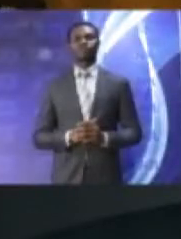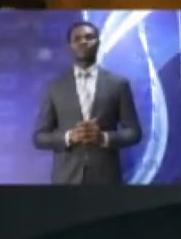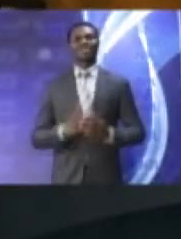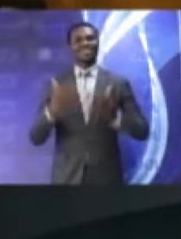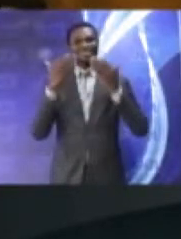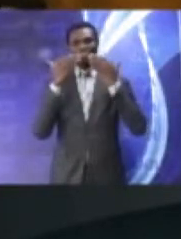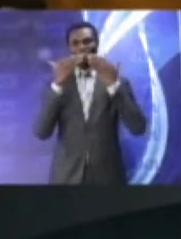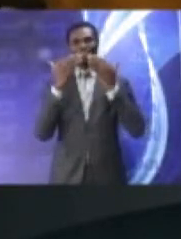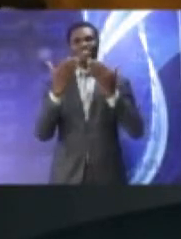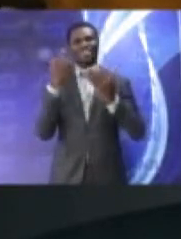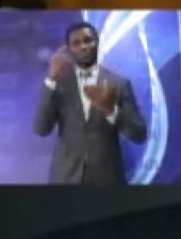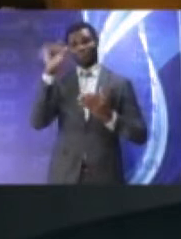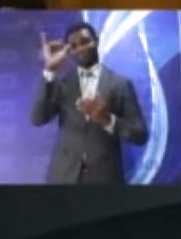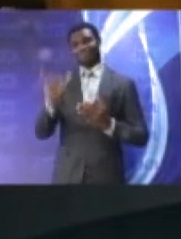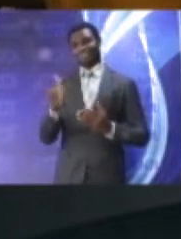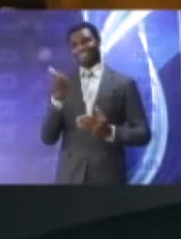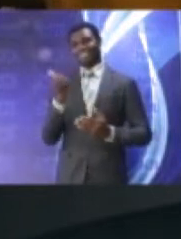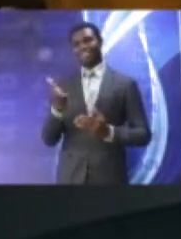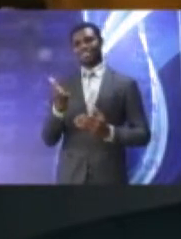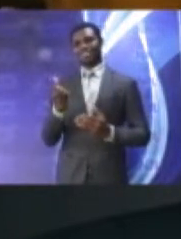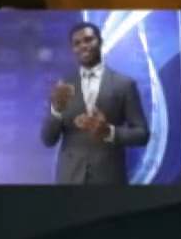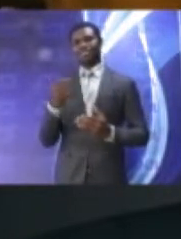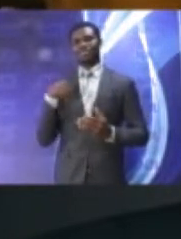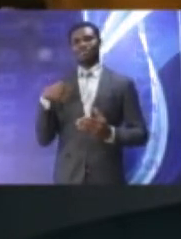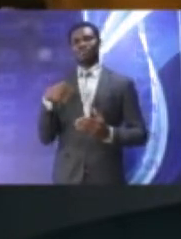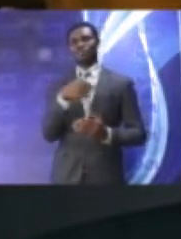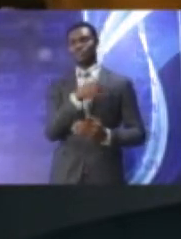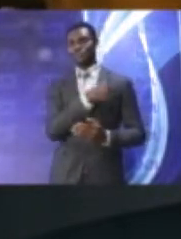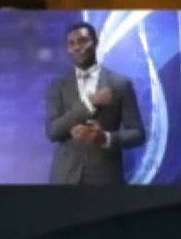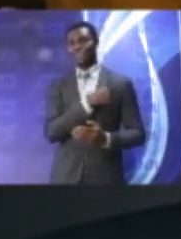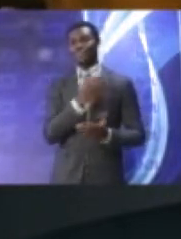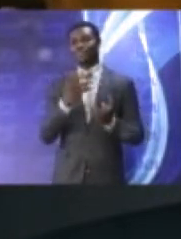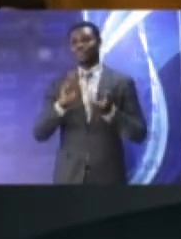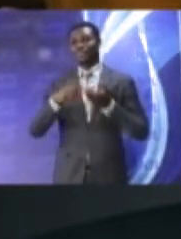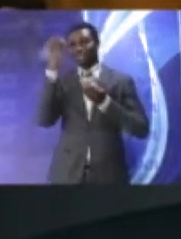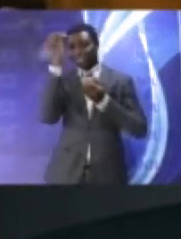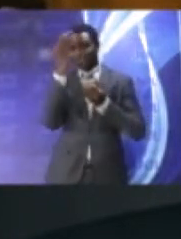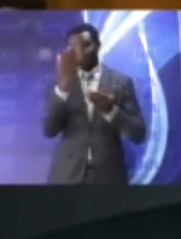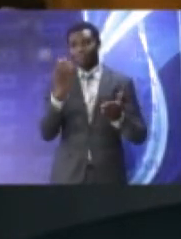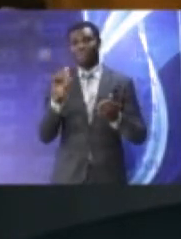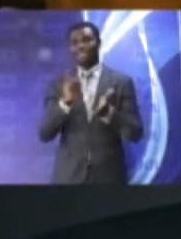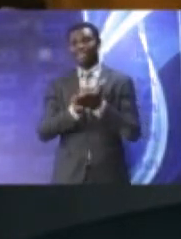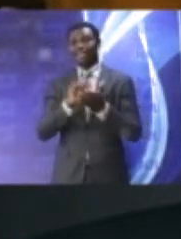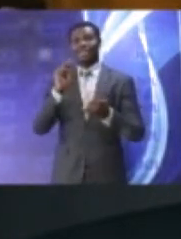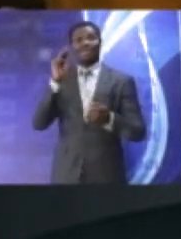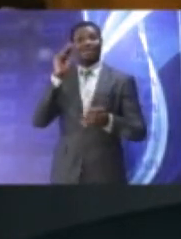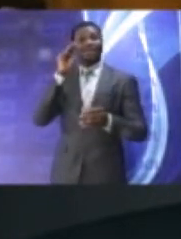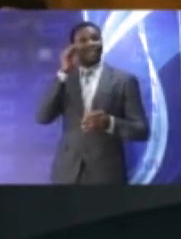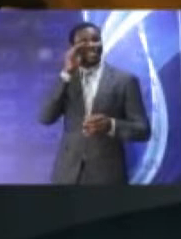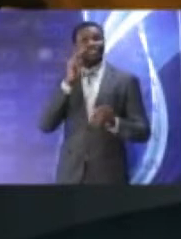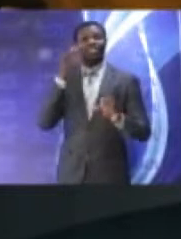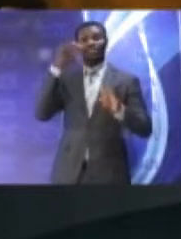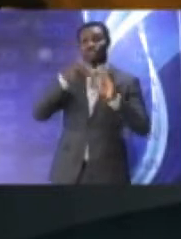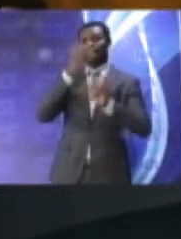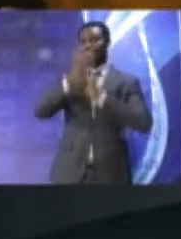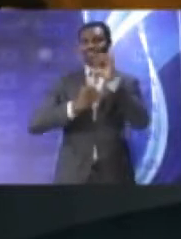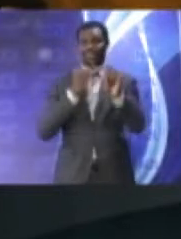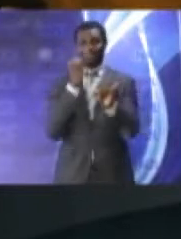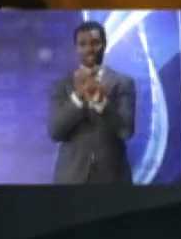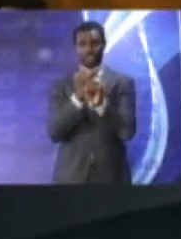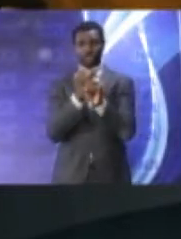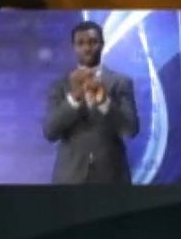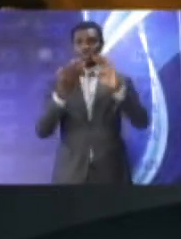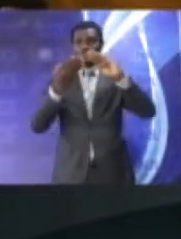Thanks for staying tuned. Let's look at the Day of the African Child as Nigeria joins the international community to celebrate the Day of the African